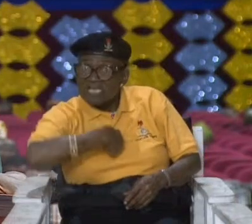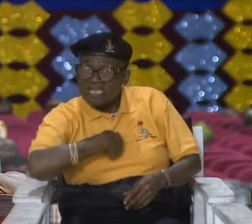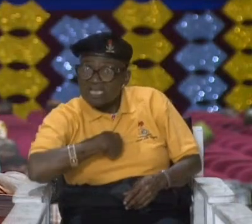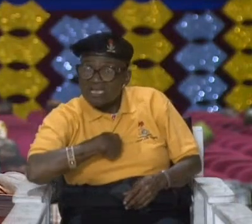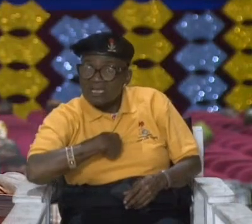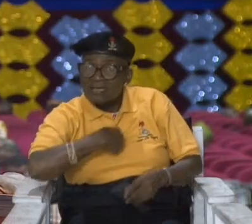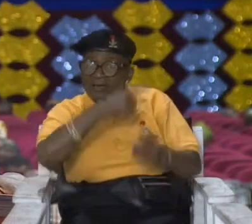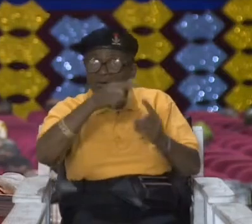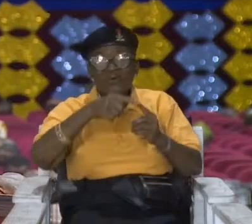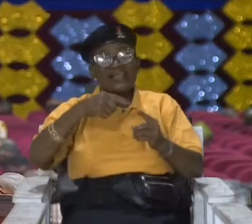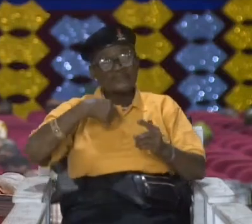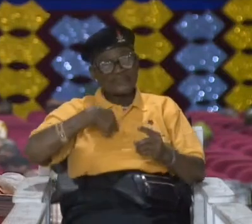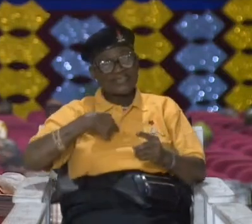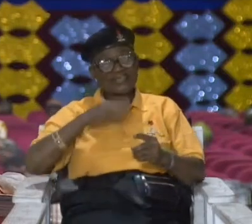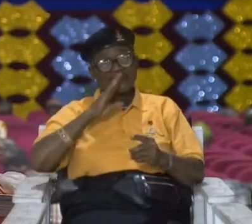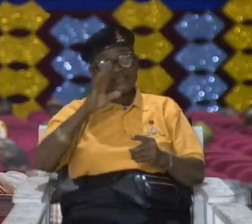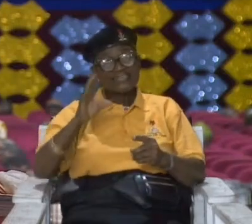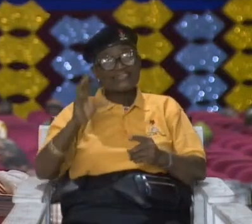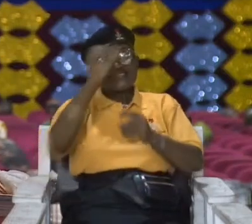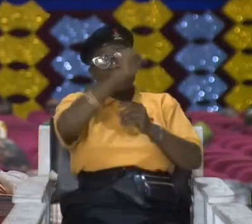when I'm being taken away from you.